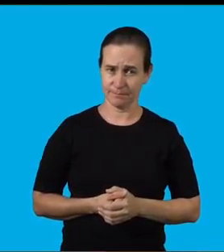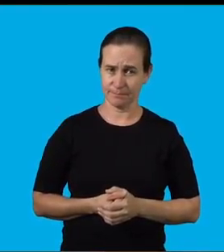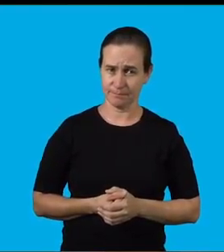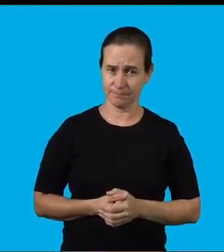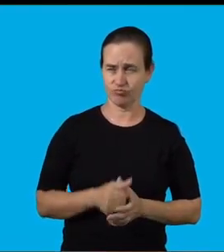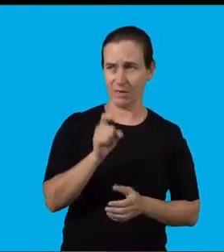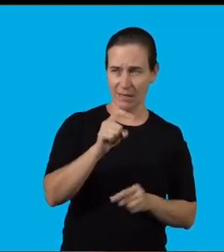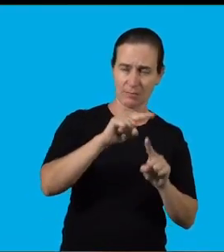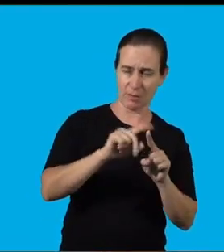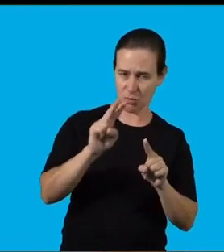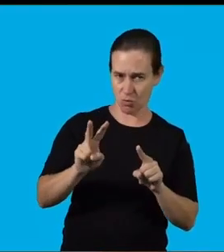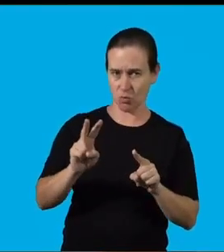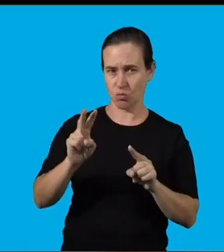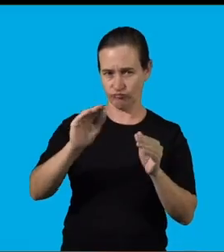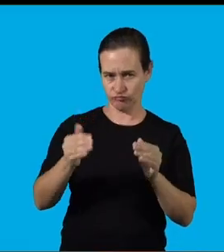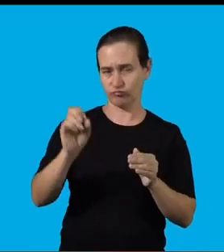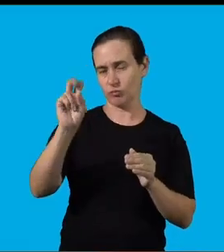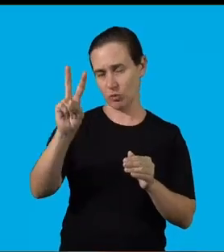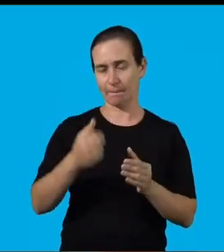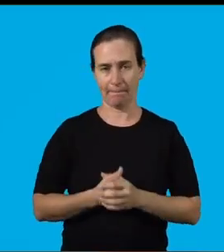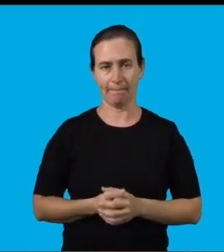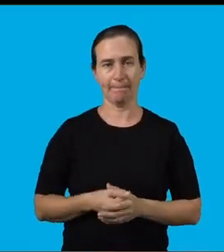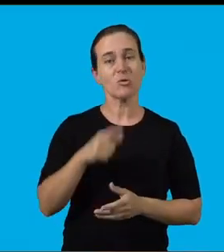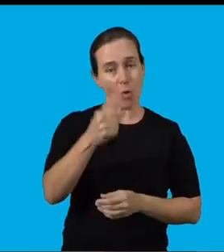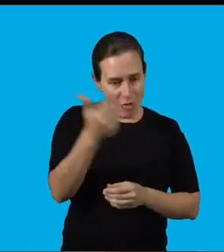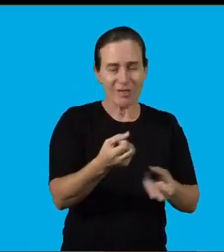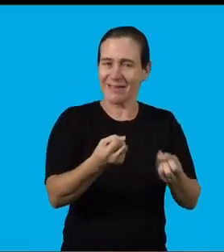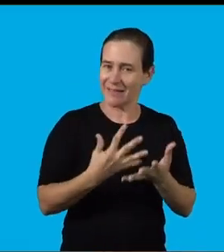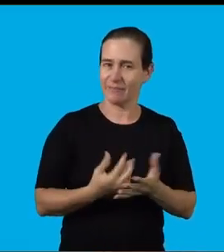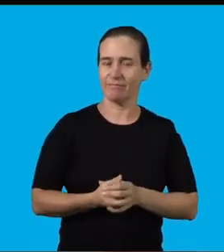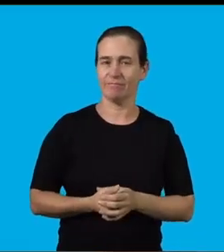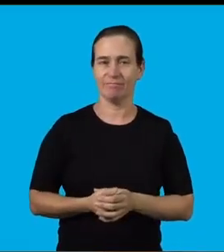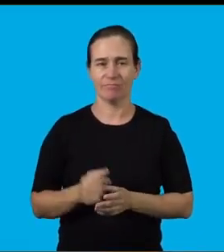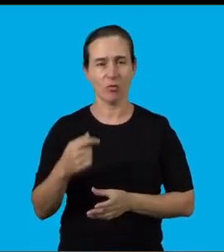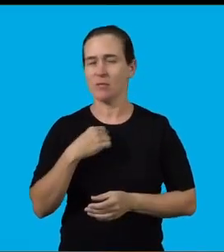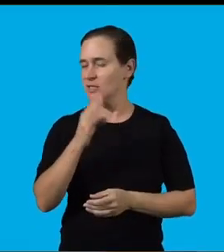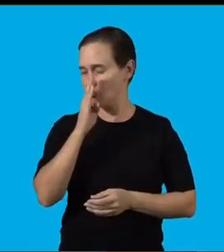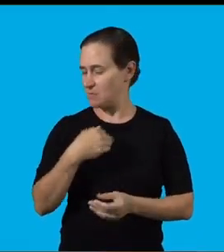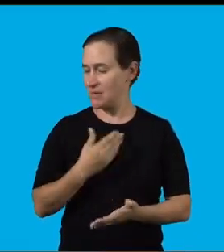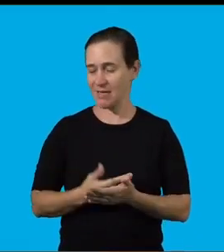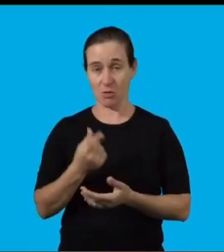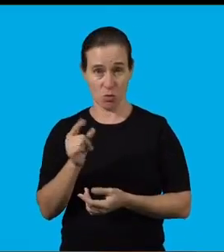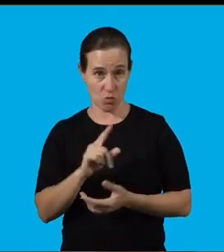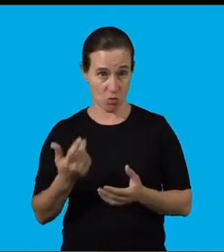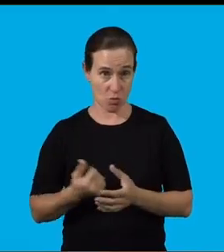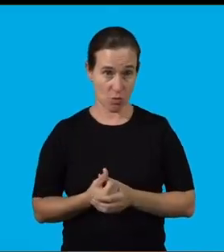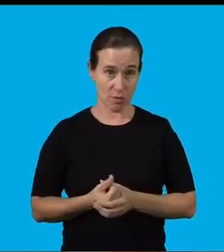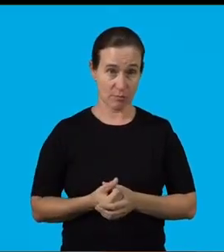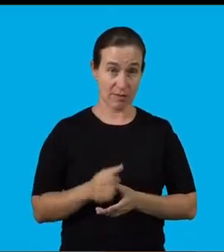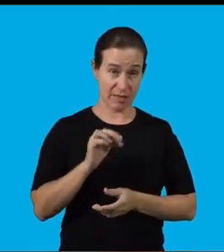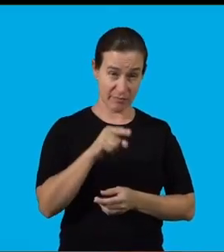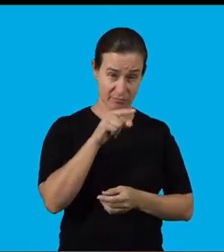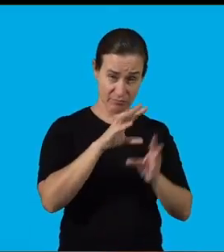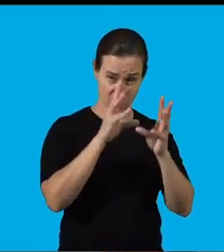it was x plus 2 all squared. So we were already given that. Okay, so therefore straight away I can say, well, if f